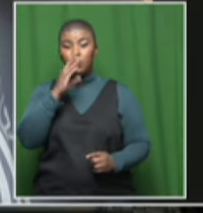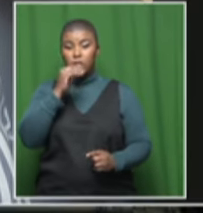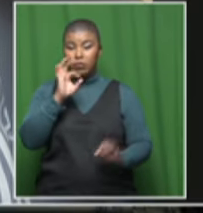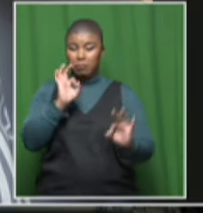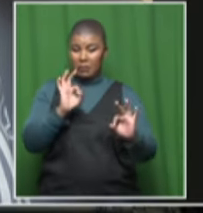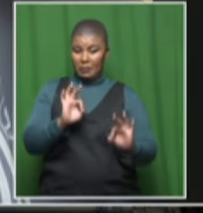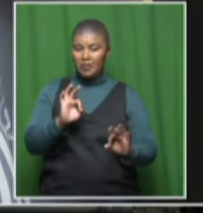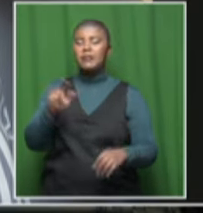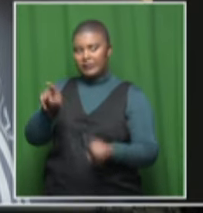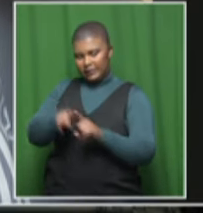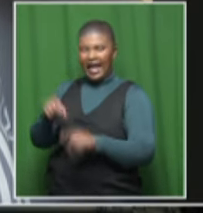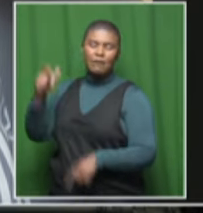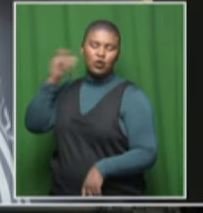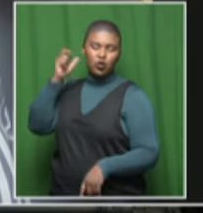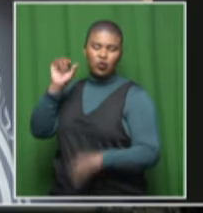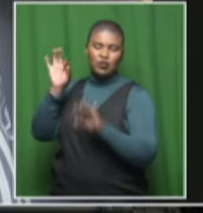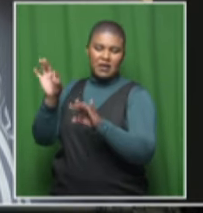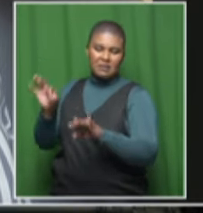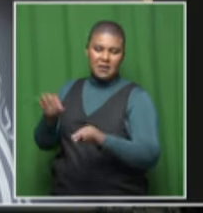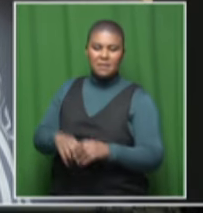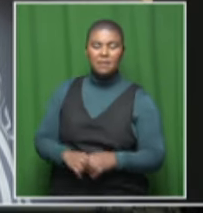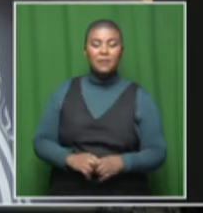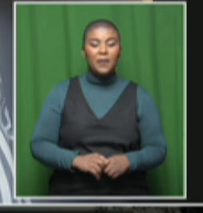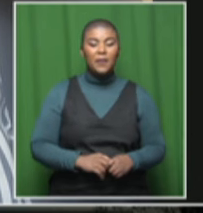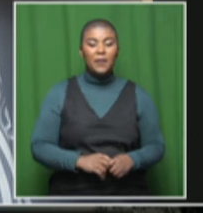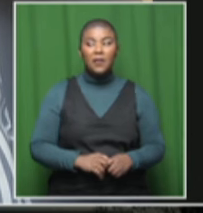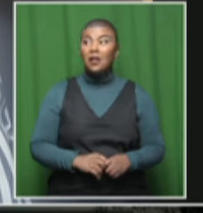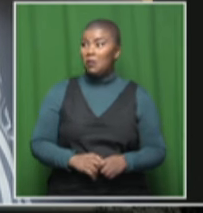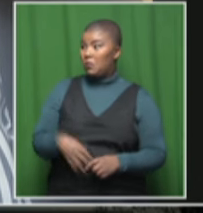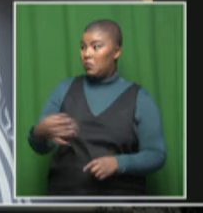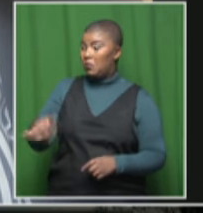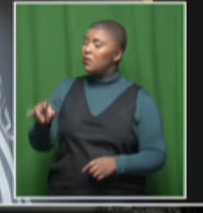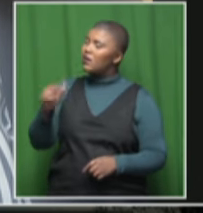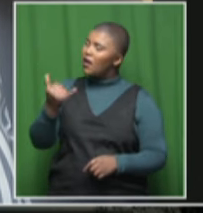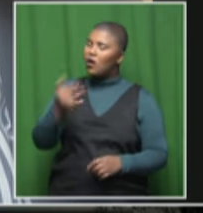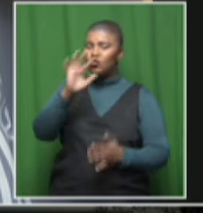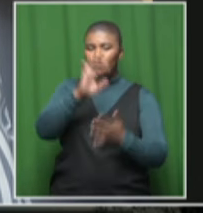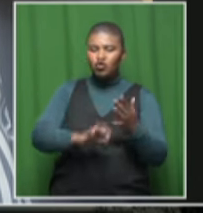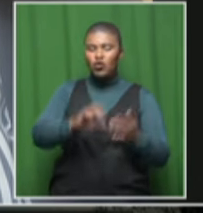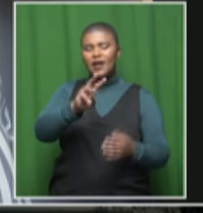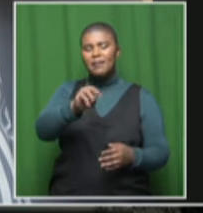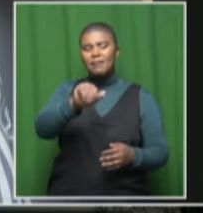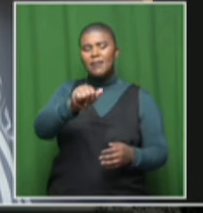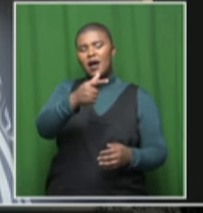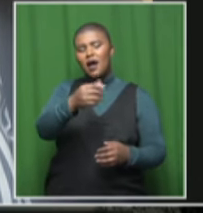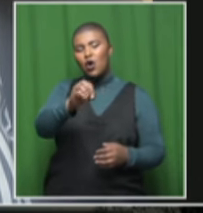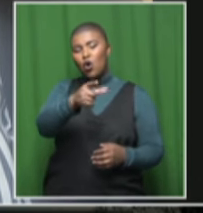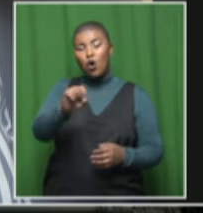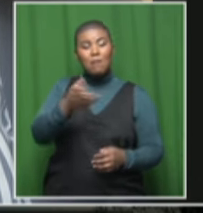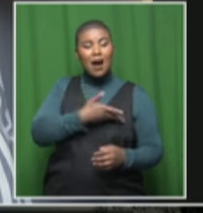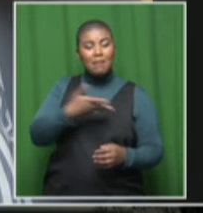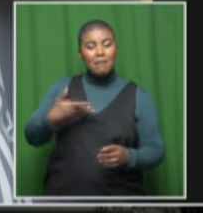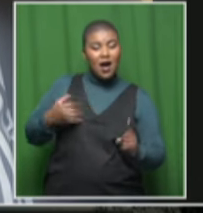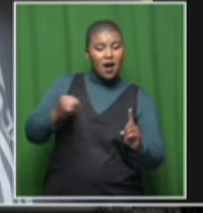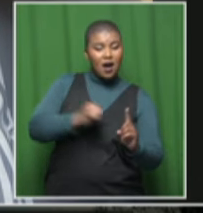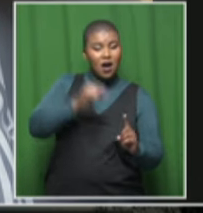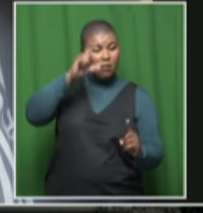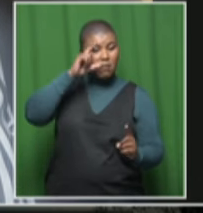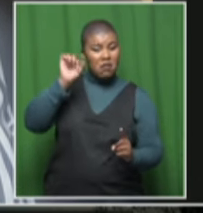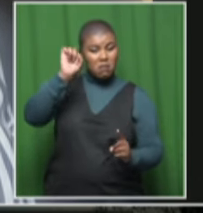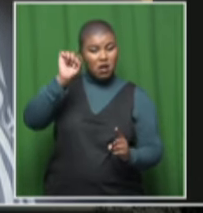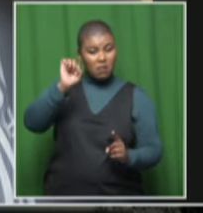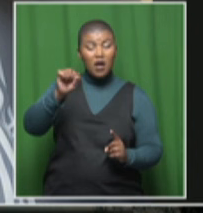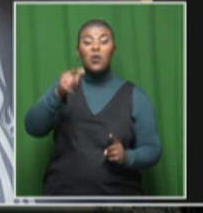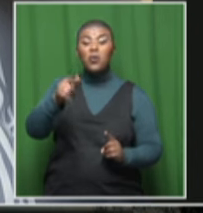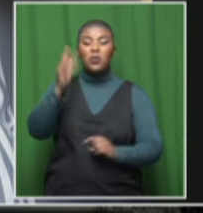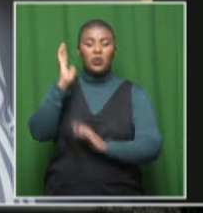about trying to tell the story of Princess Magogo, and given the rich history that she brought into South African music